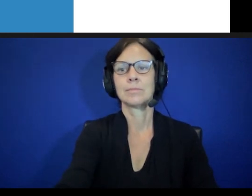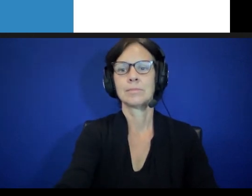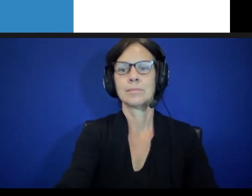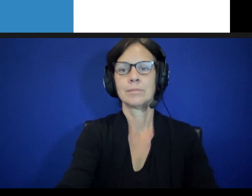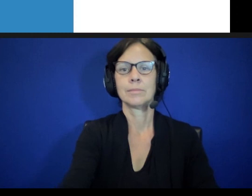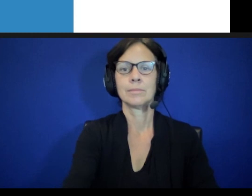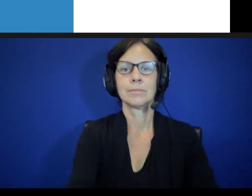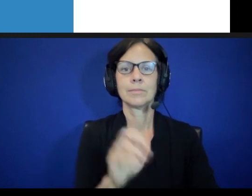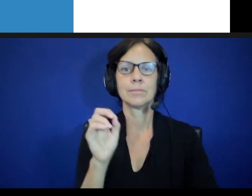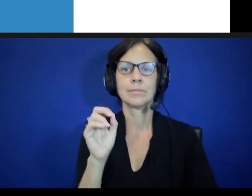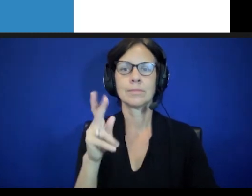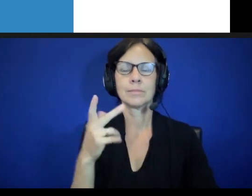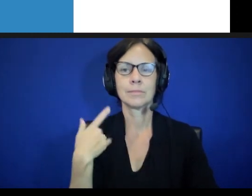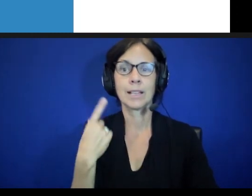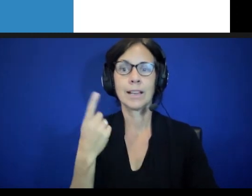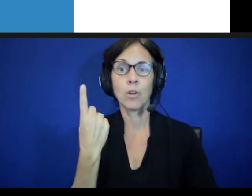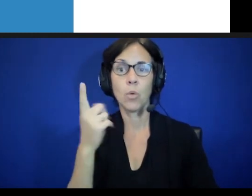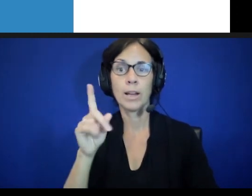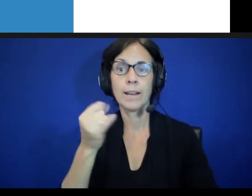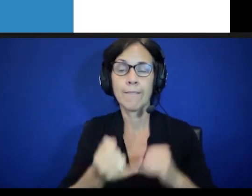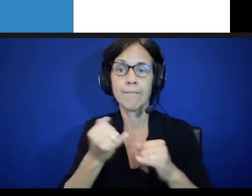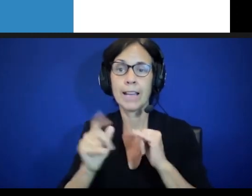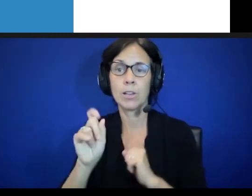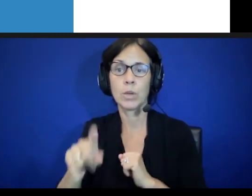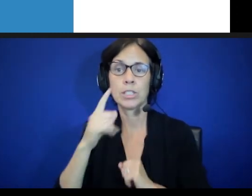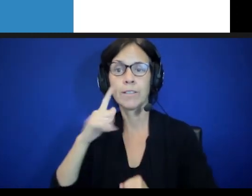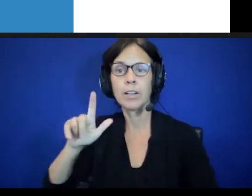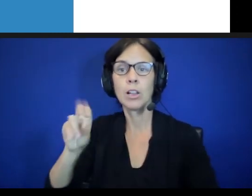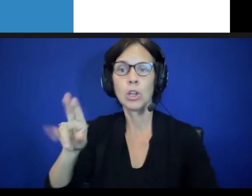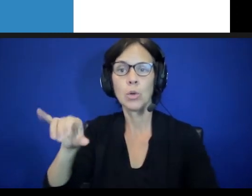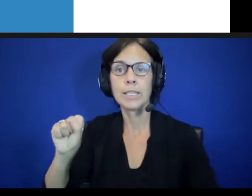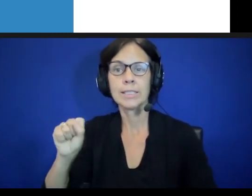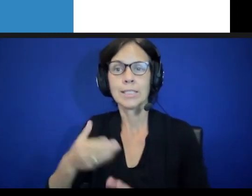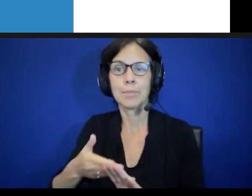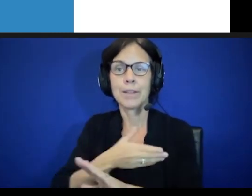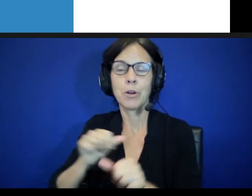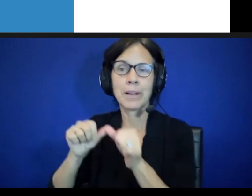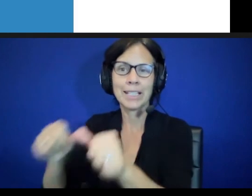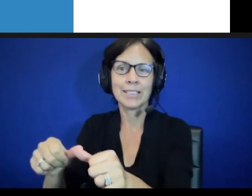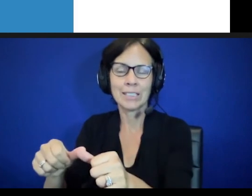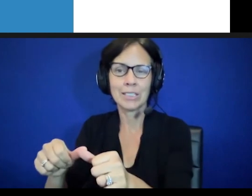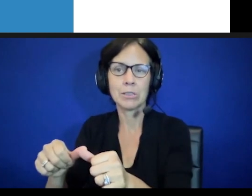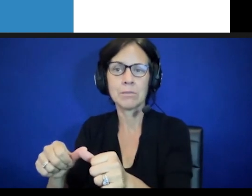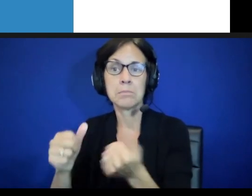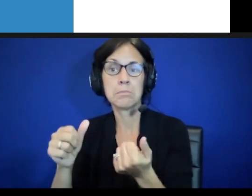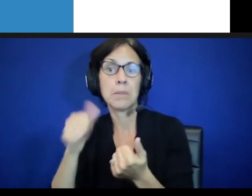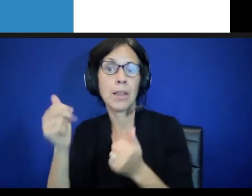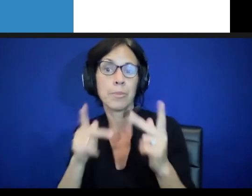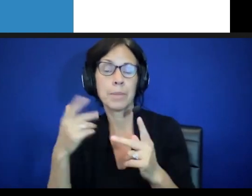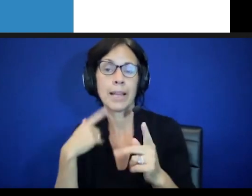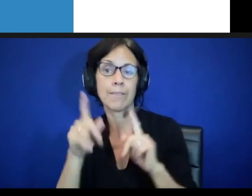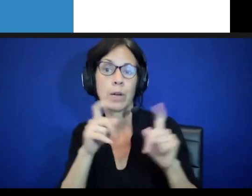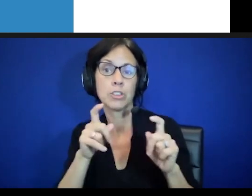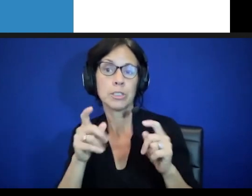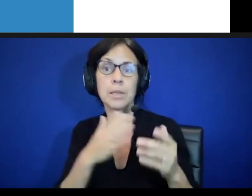Okay. I have one final question for Louis before we move on. If anyone else has a question, feel free to raise your hand or in